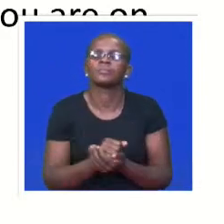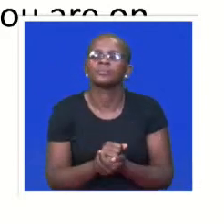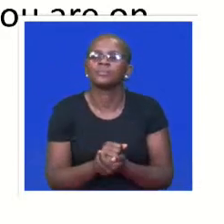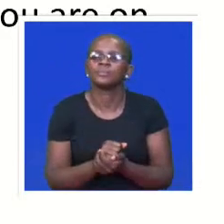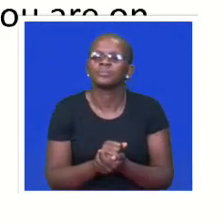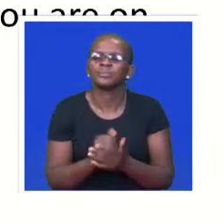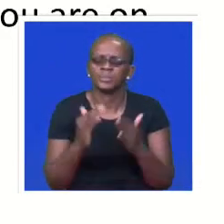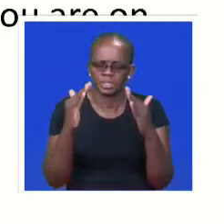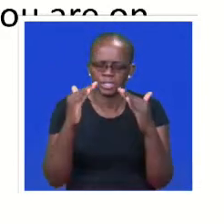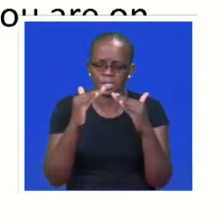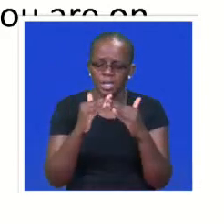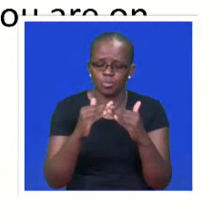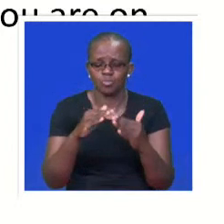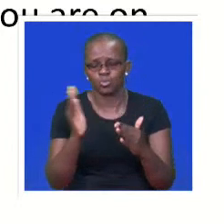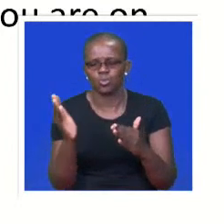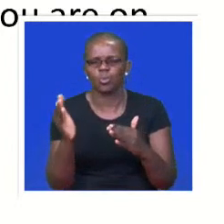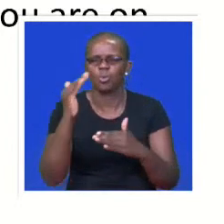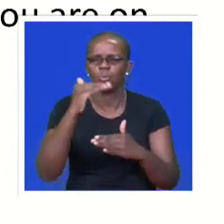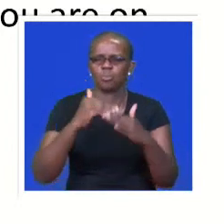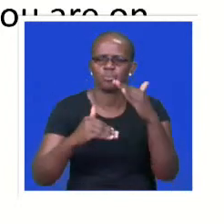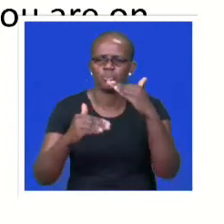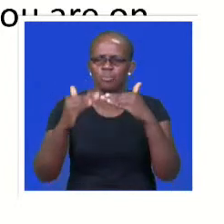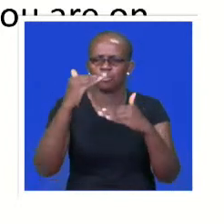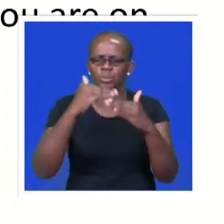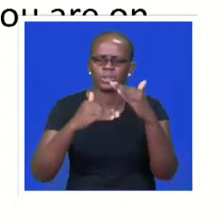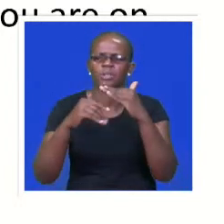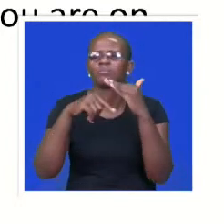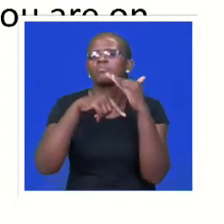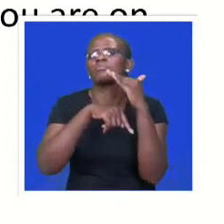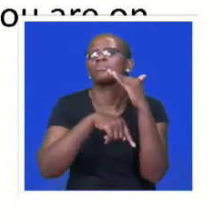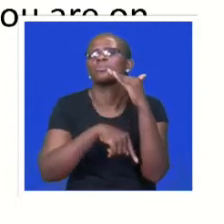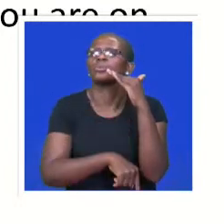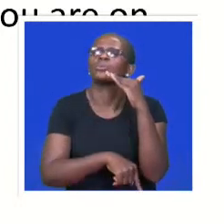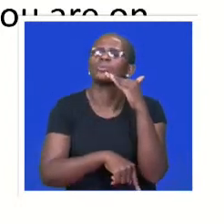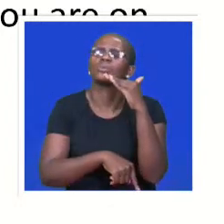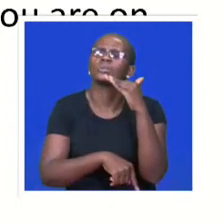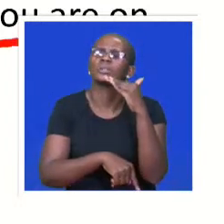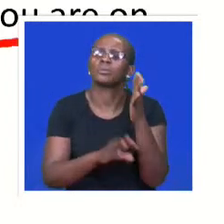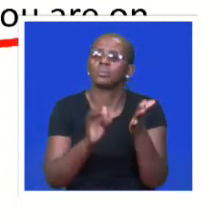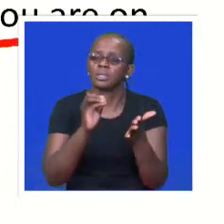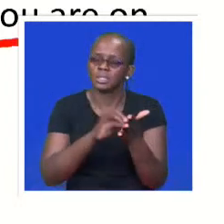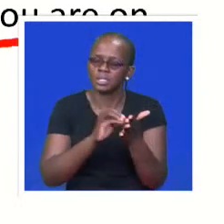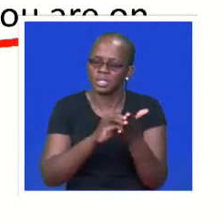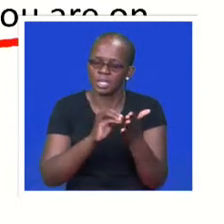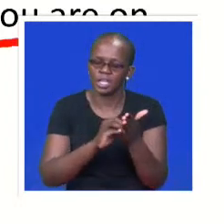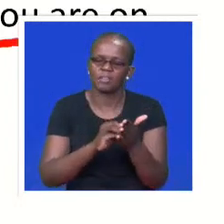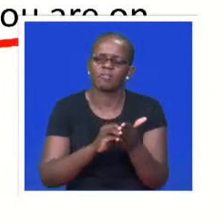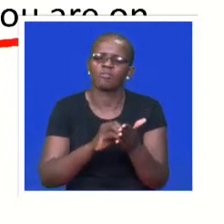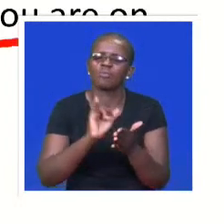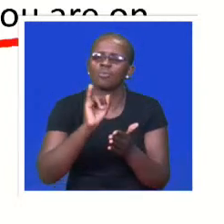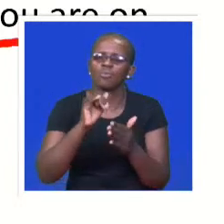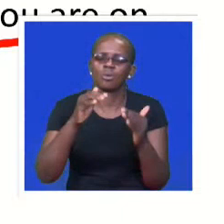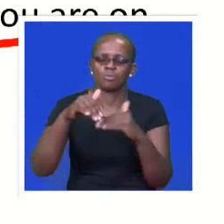house or building lower than the one you are on.